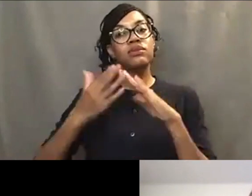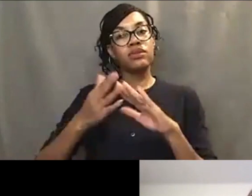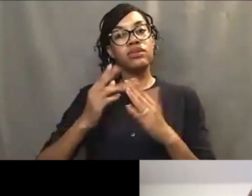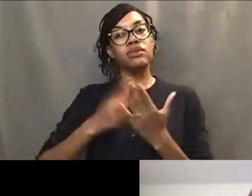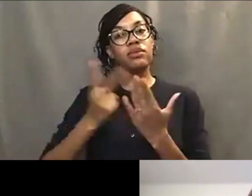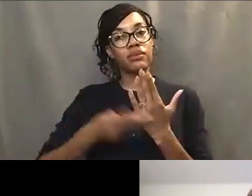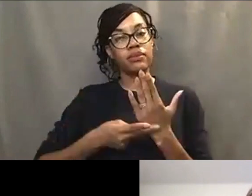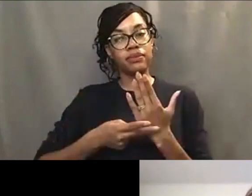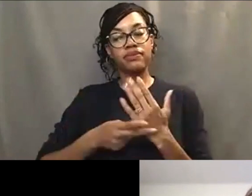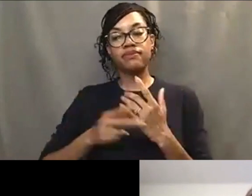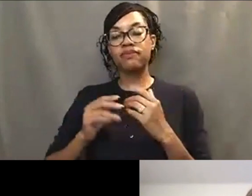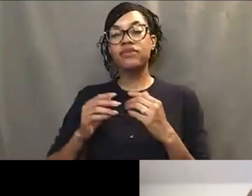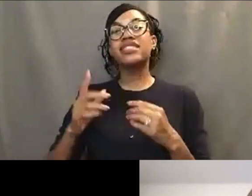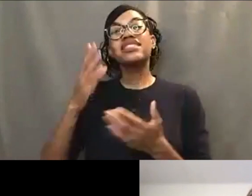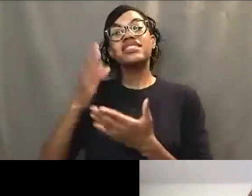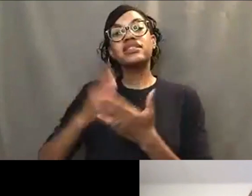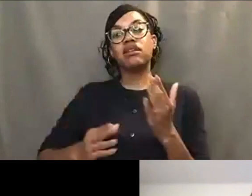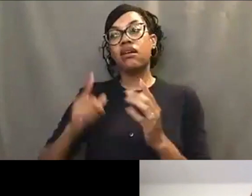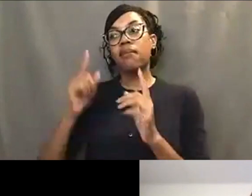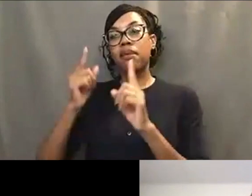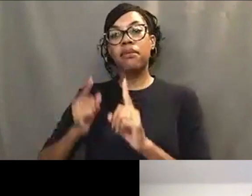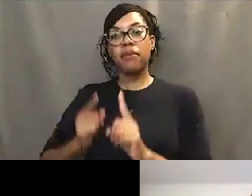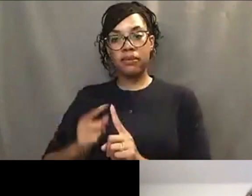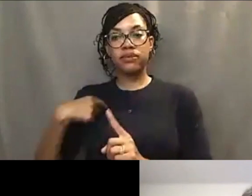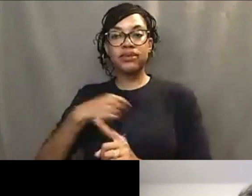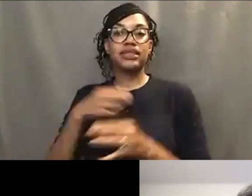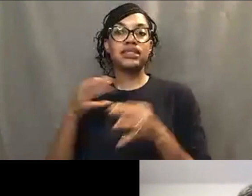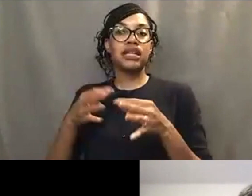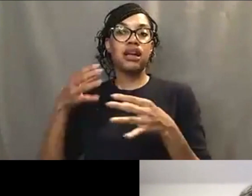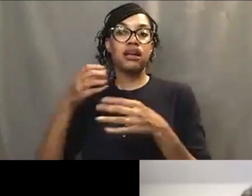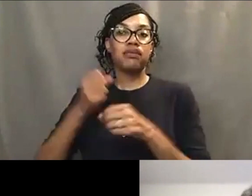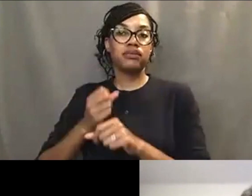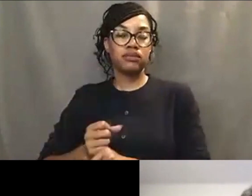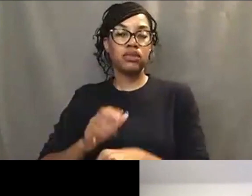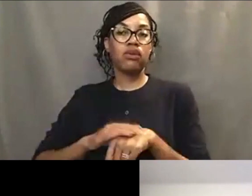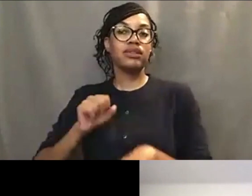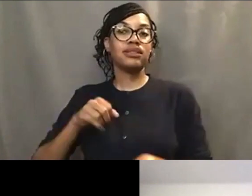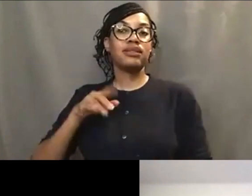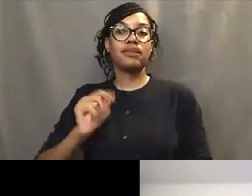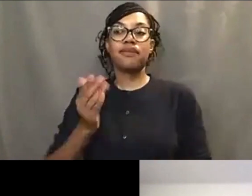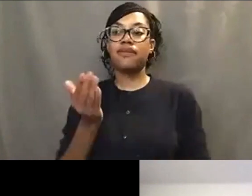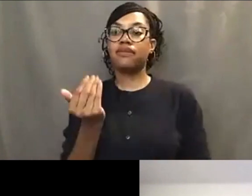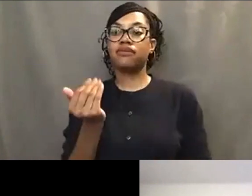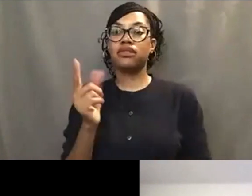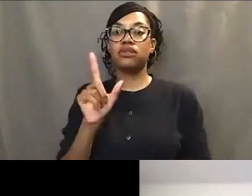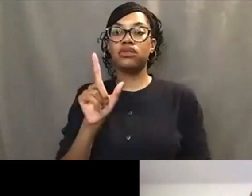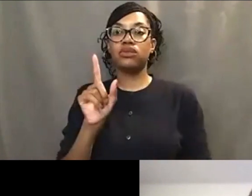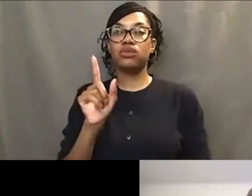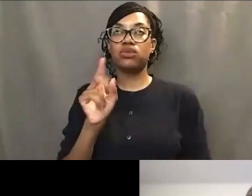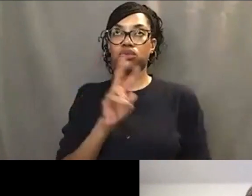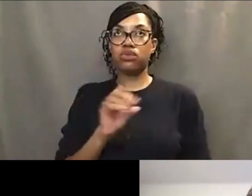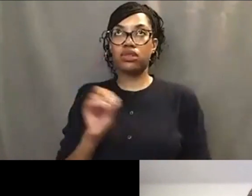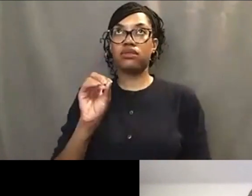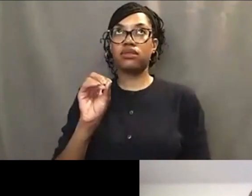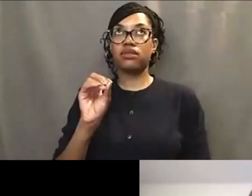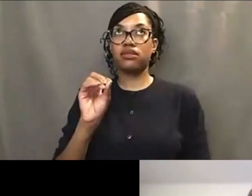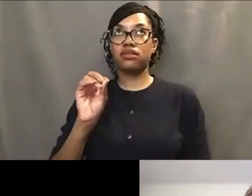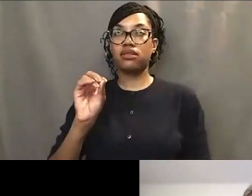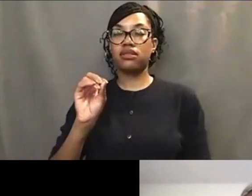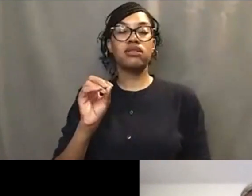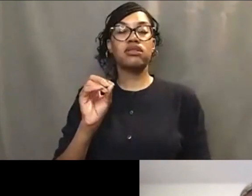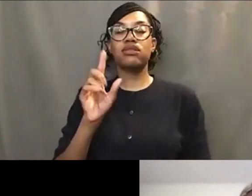into community proposals brought to the bargaining table on September 15th, 2017. So when I tell you